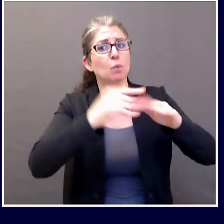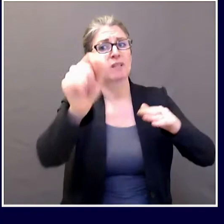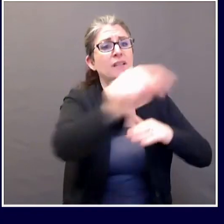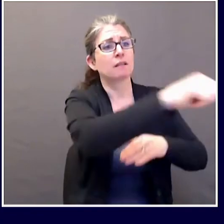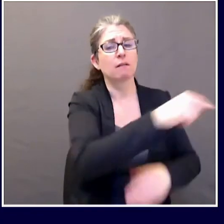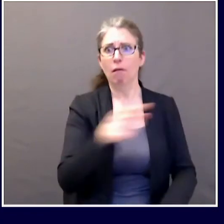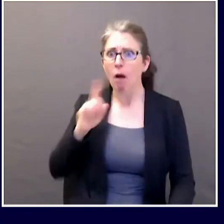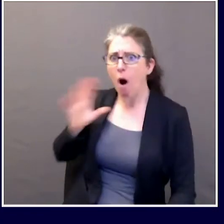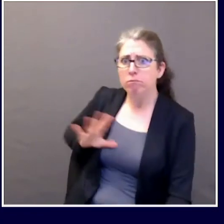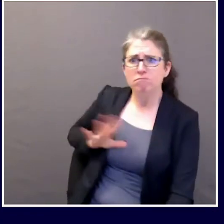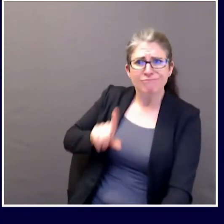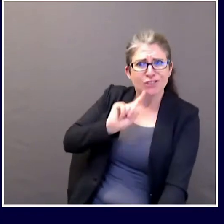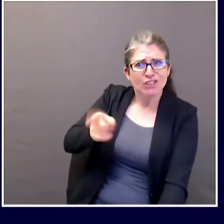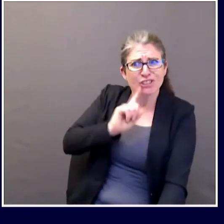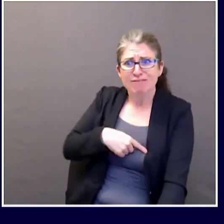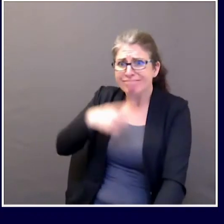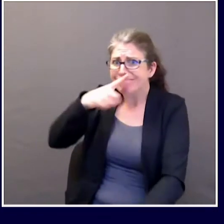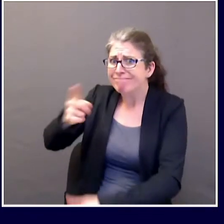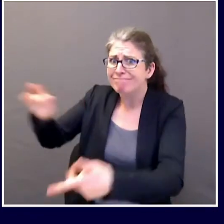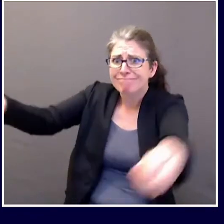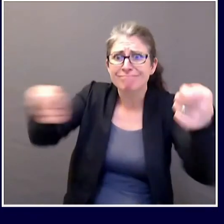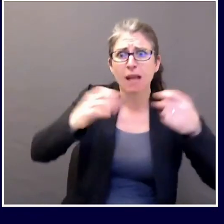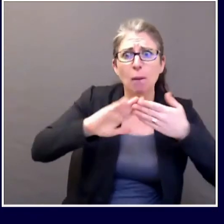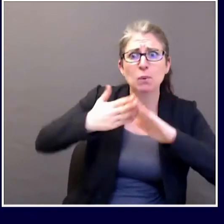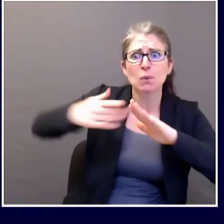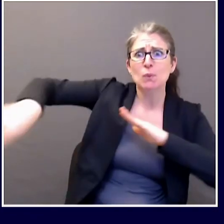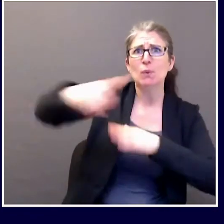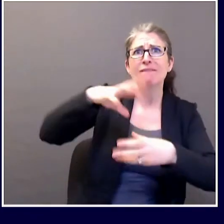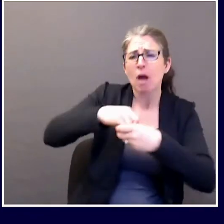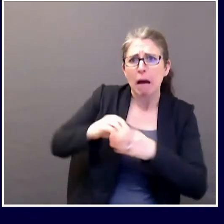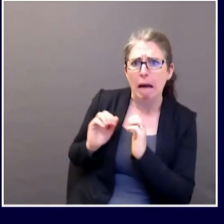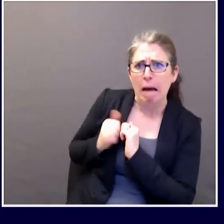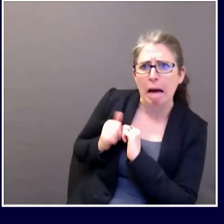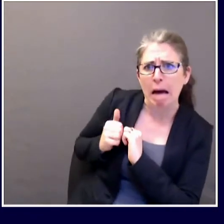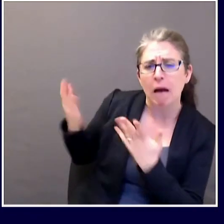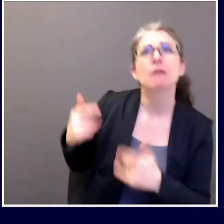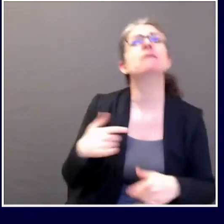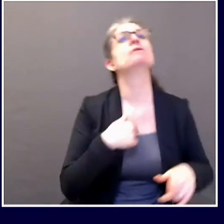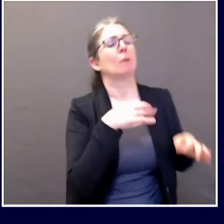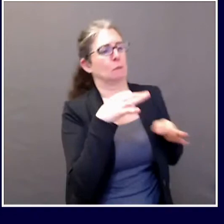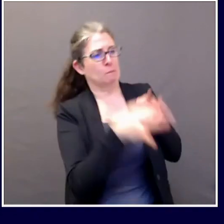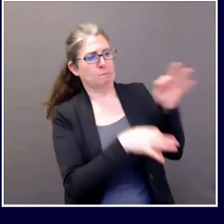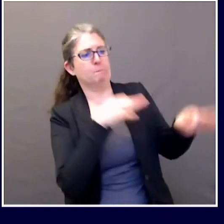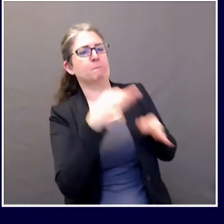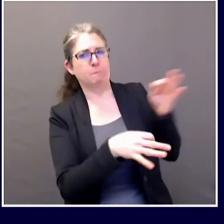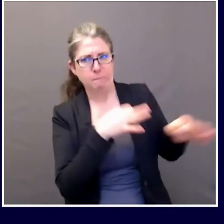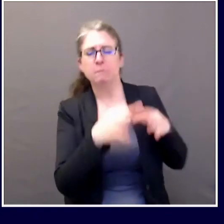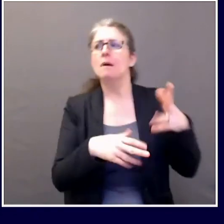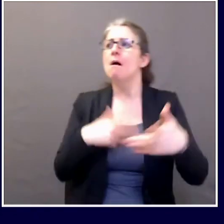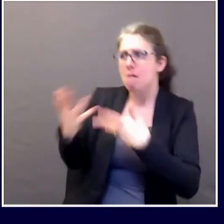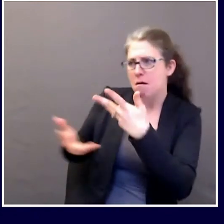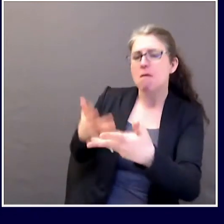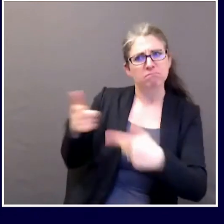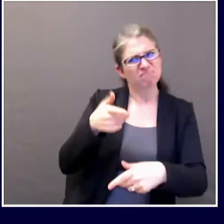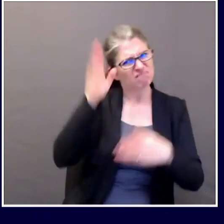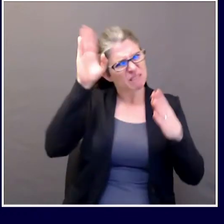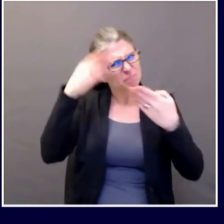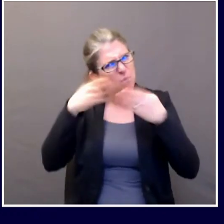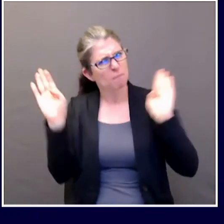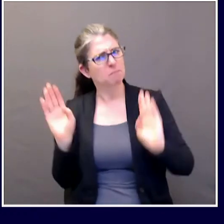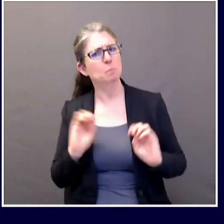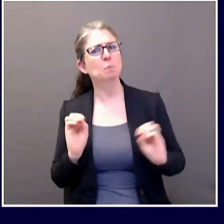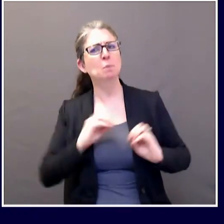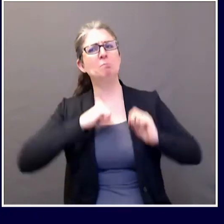happen, but we might need a little bit of lead time to get there. And then have any of the consortia you were just talking about been approved yet? Are any of